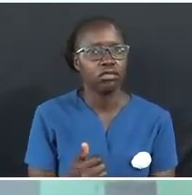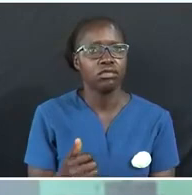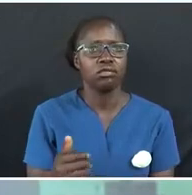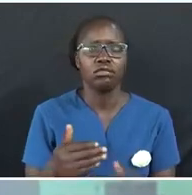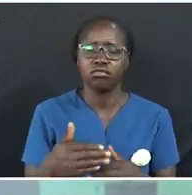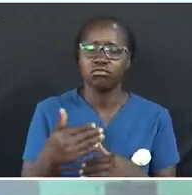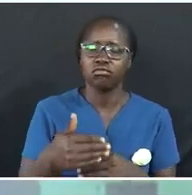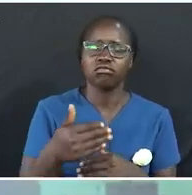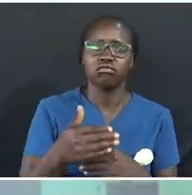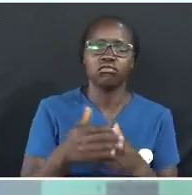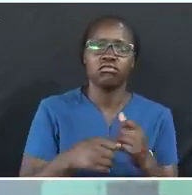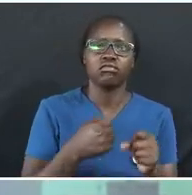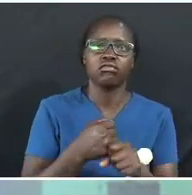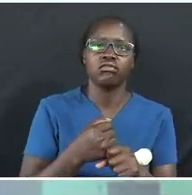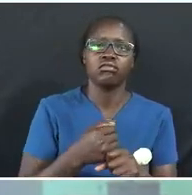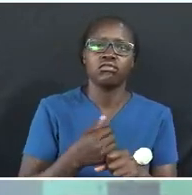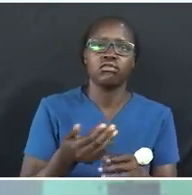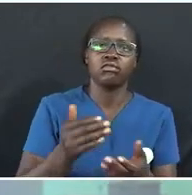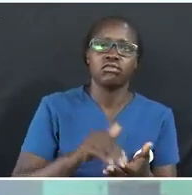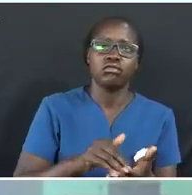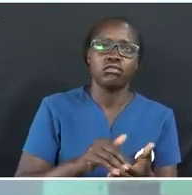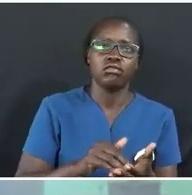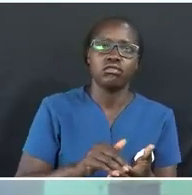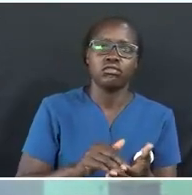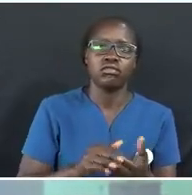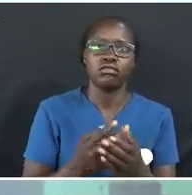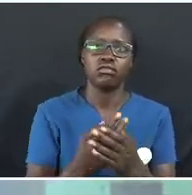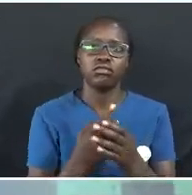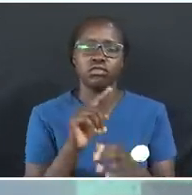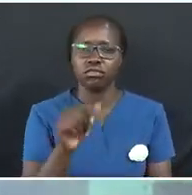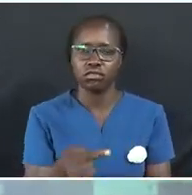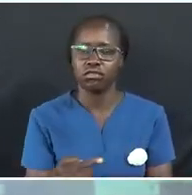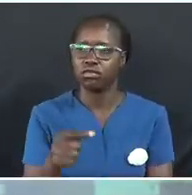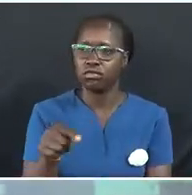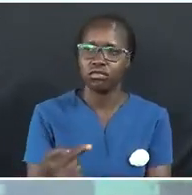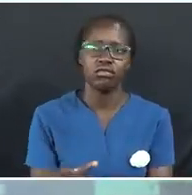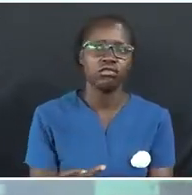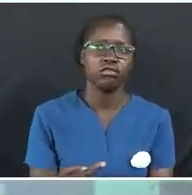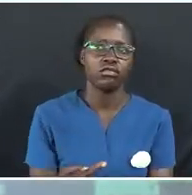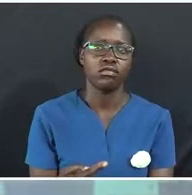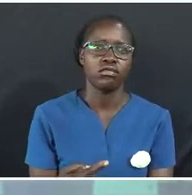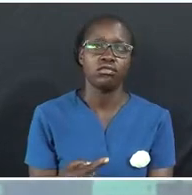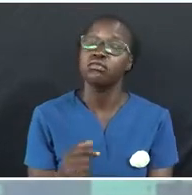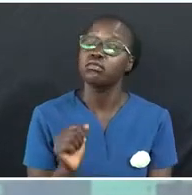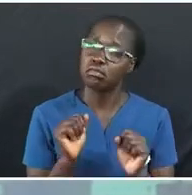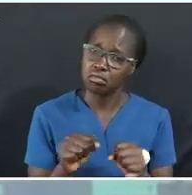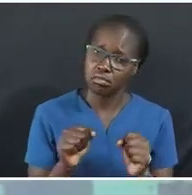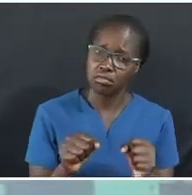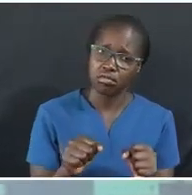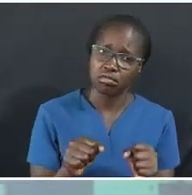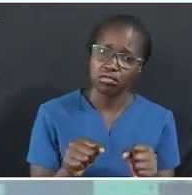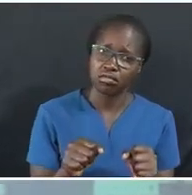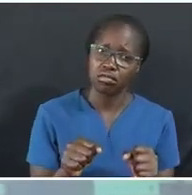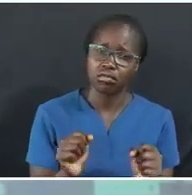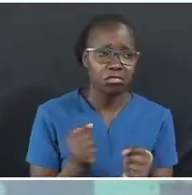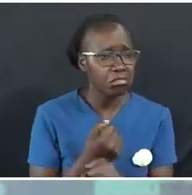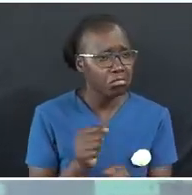the year 2025, in total 1,000 times 3. Do you think it is possible or it is